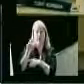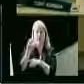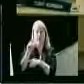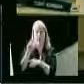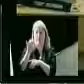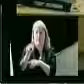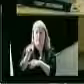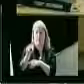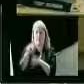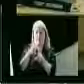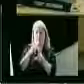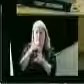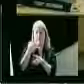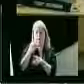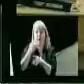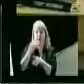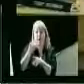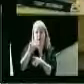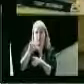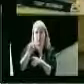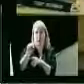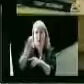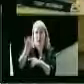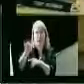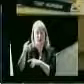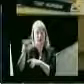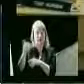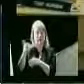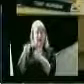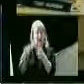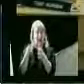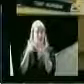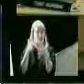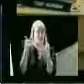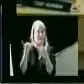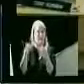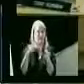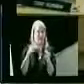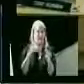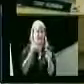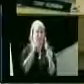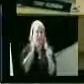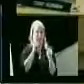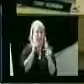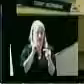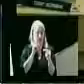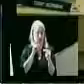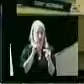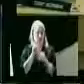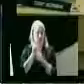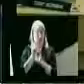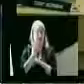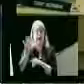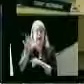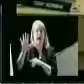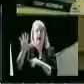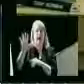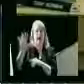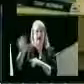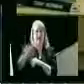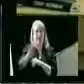County, who all, you know, seems to handle a lot of these mediation cases. Mr. Reams finds